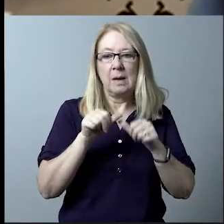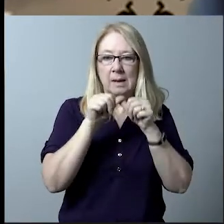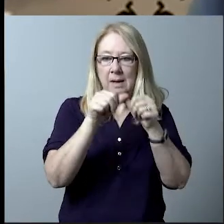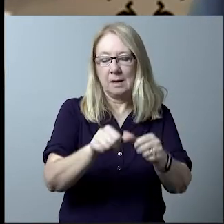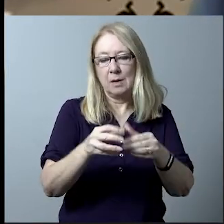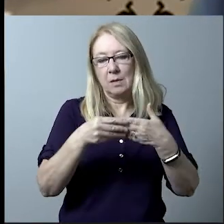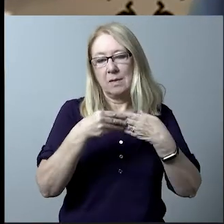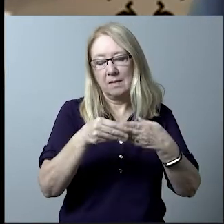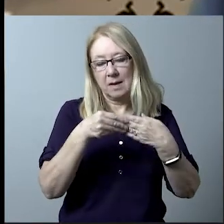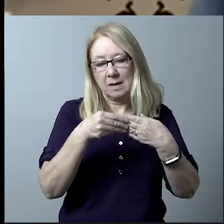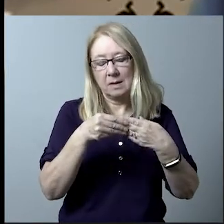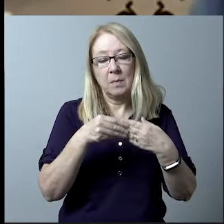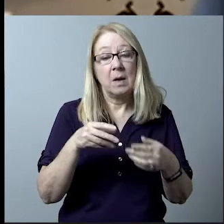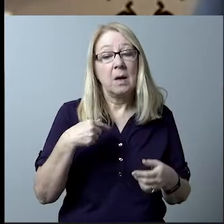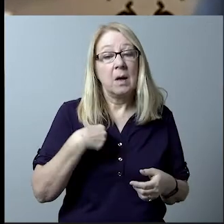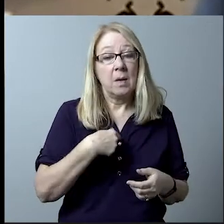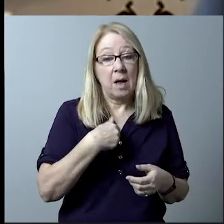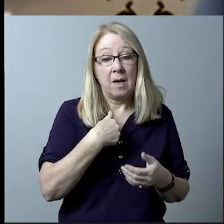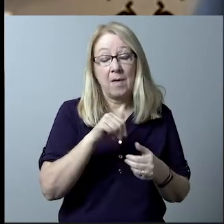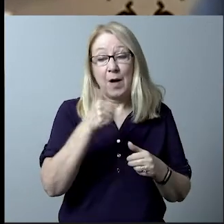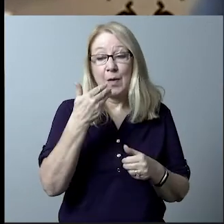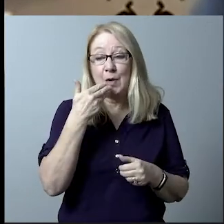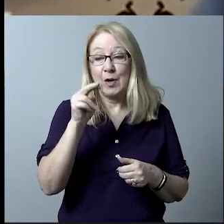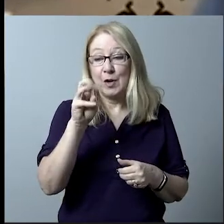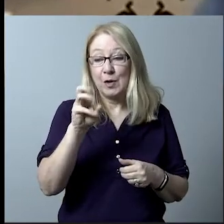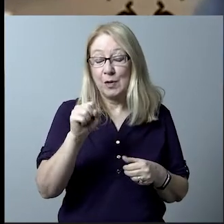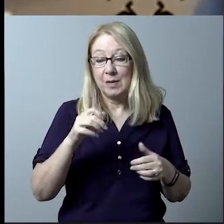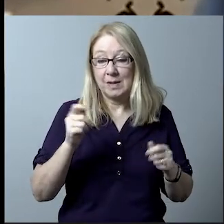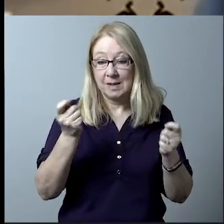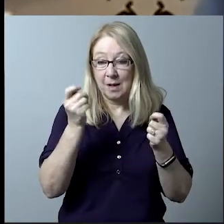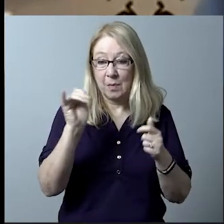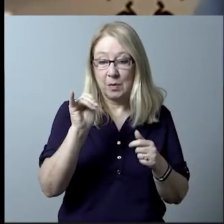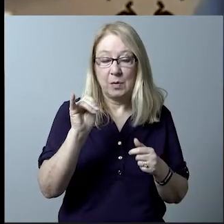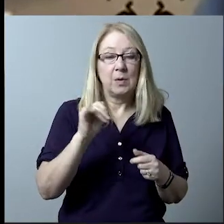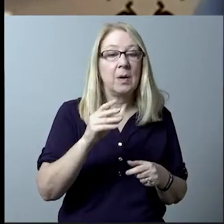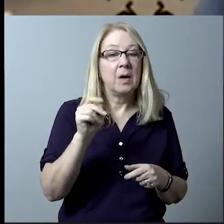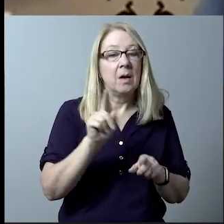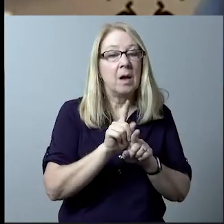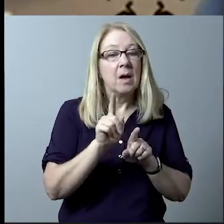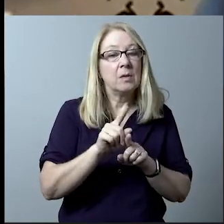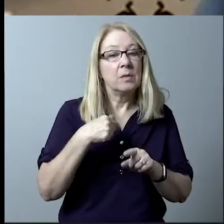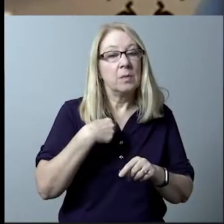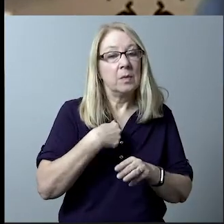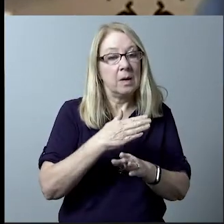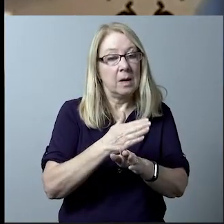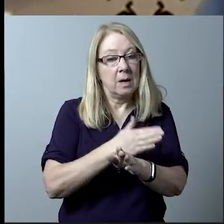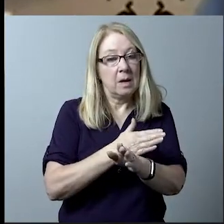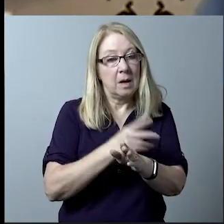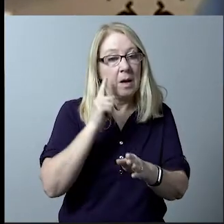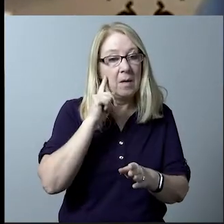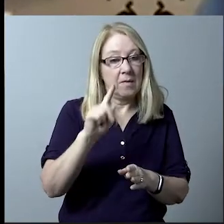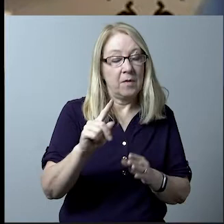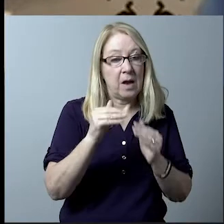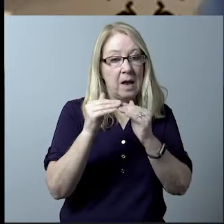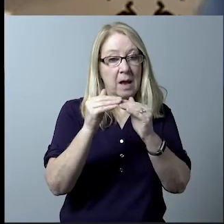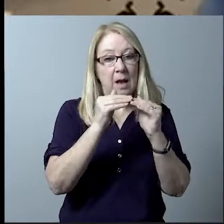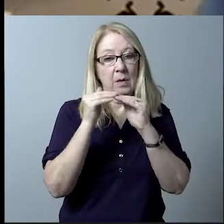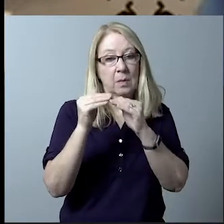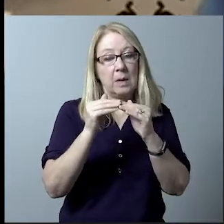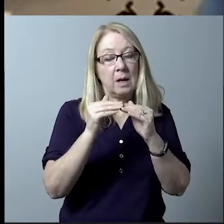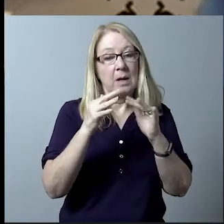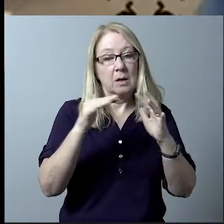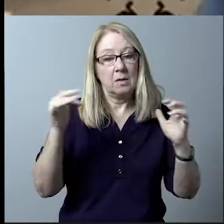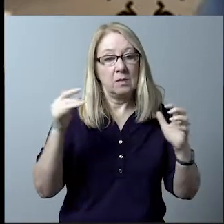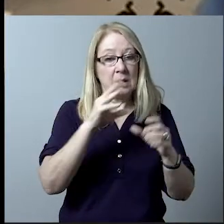and continuing to stay nimble. We have other good news to celebrate. I'm also pleased to report the progress we're making on the matters